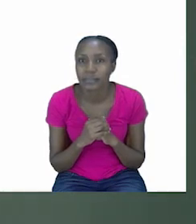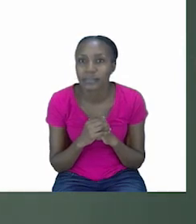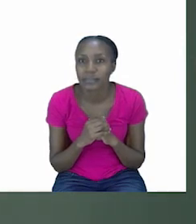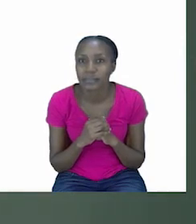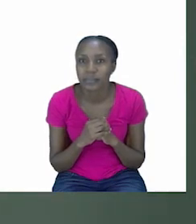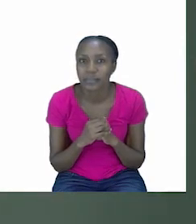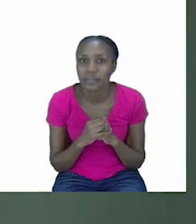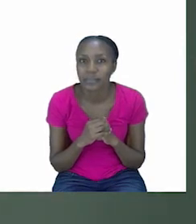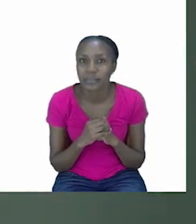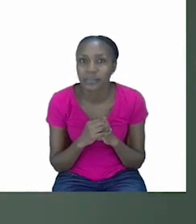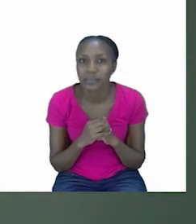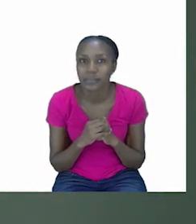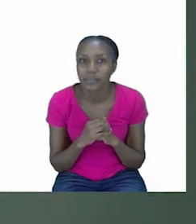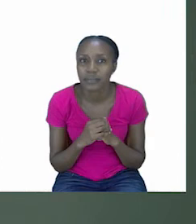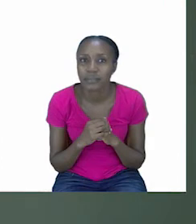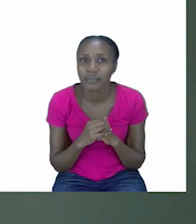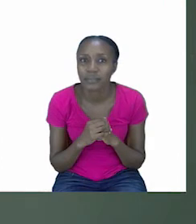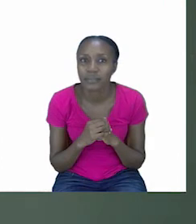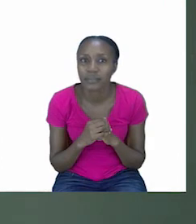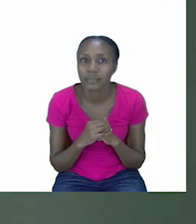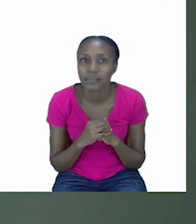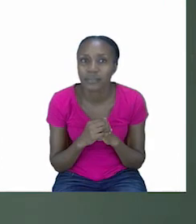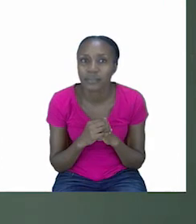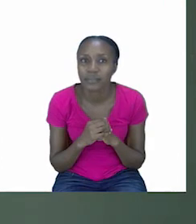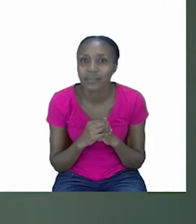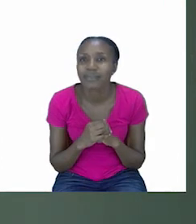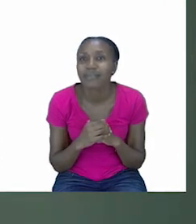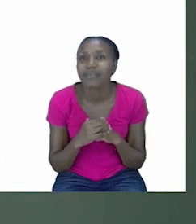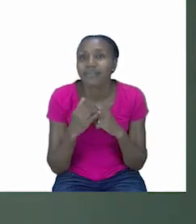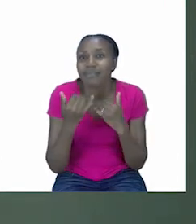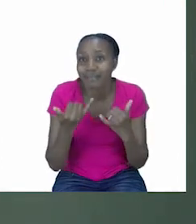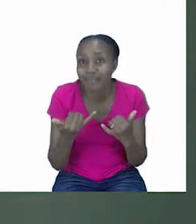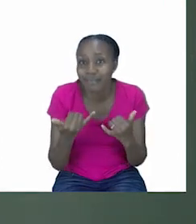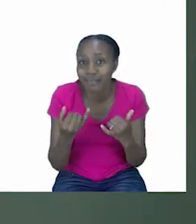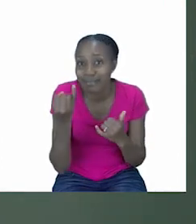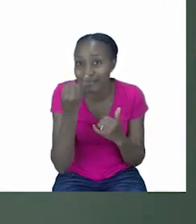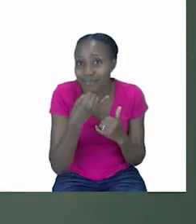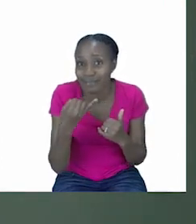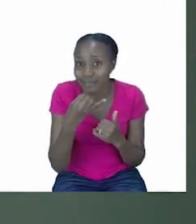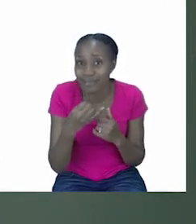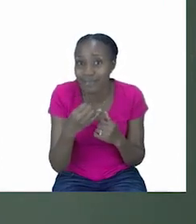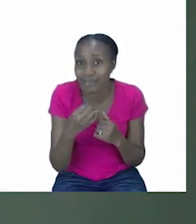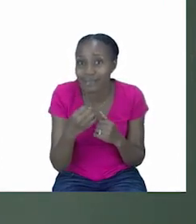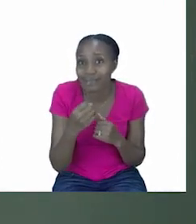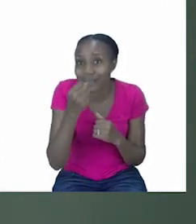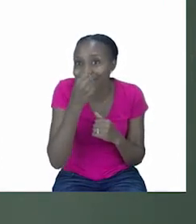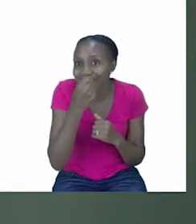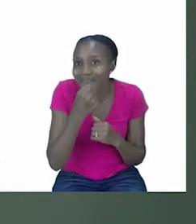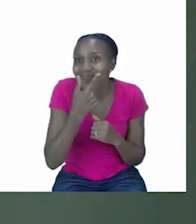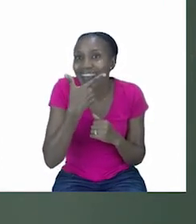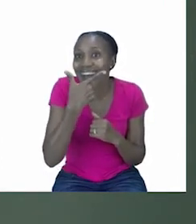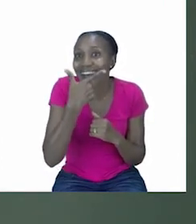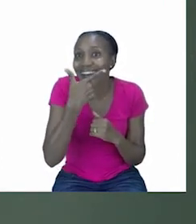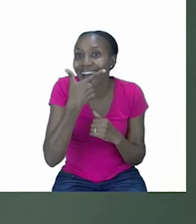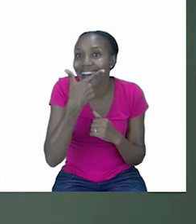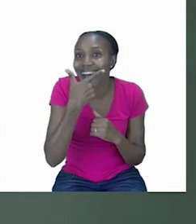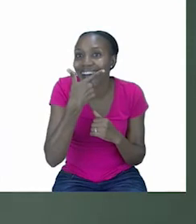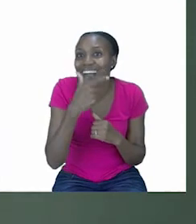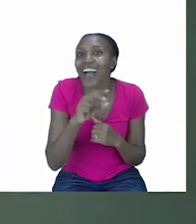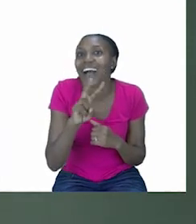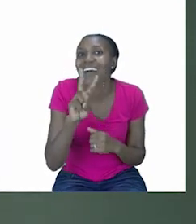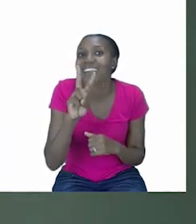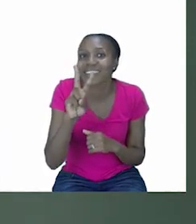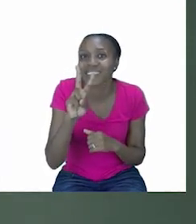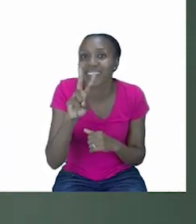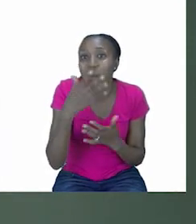put 2 smiles. So I'm going to take another color, maybe